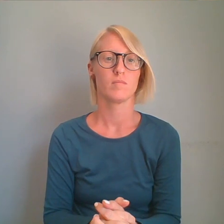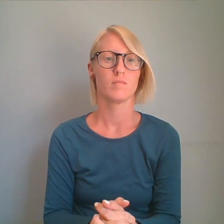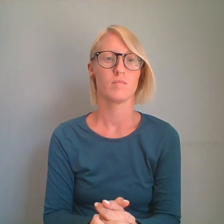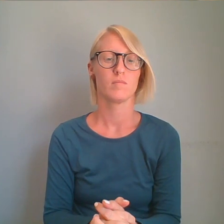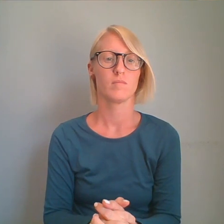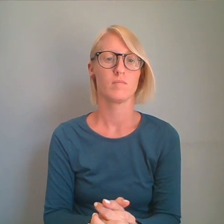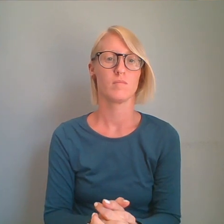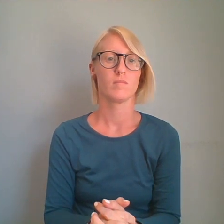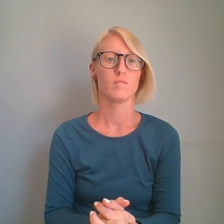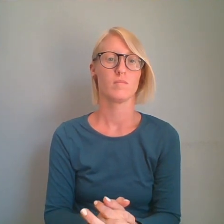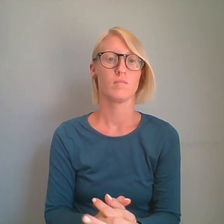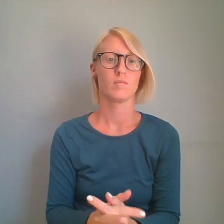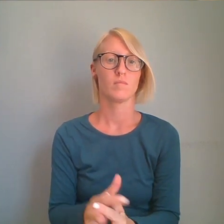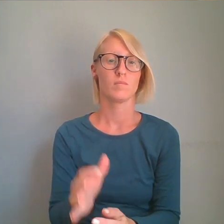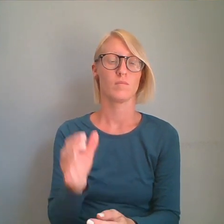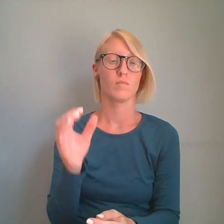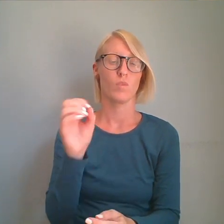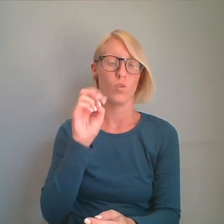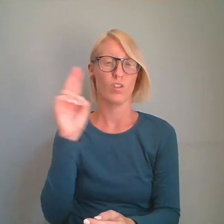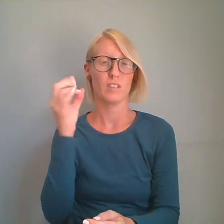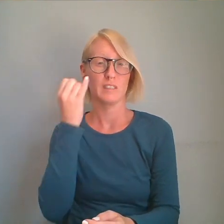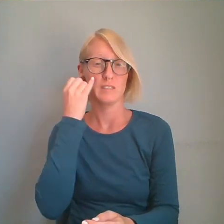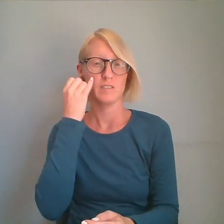Or if I hurt you in some way, just let me know as well.